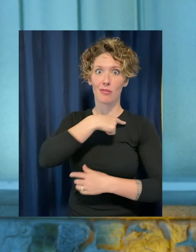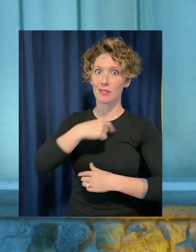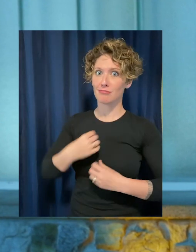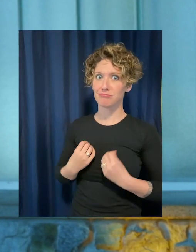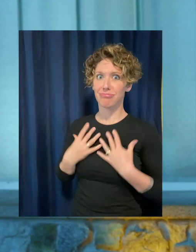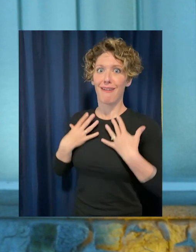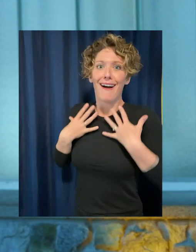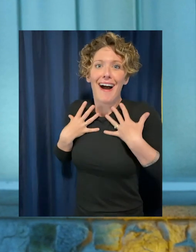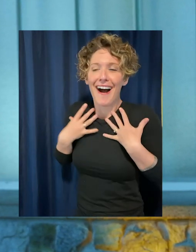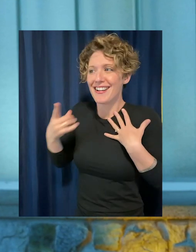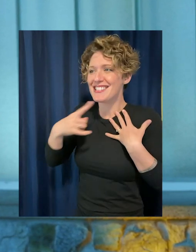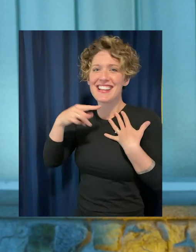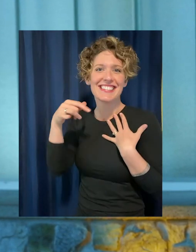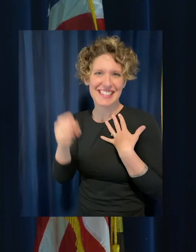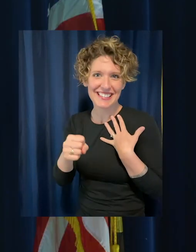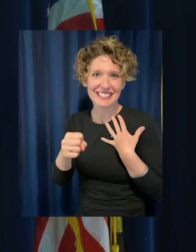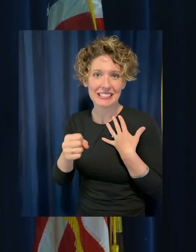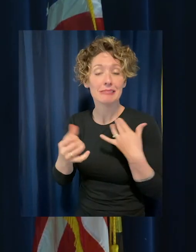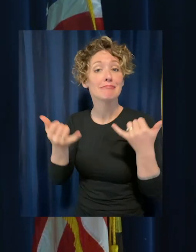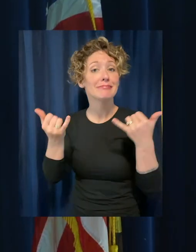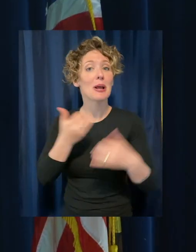forgotten, teacher Mrs. Bills.